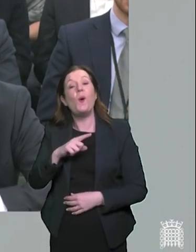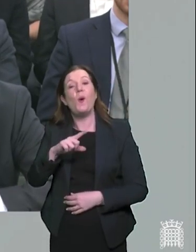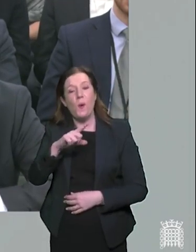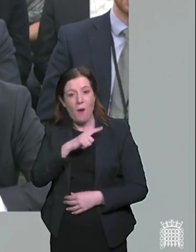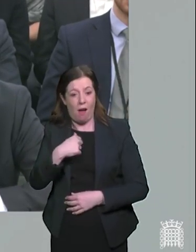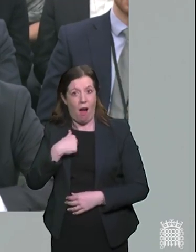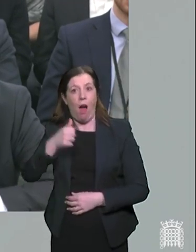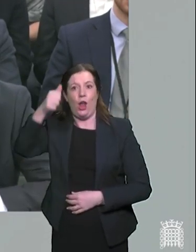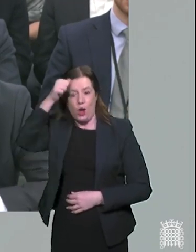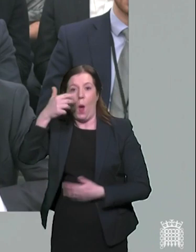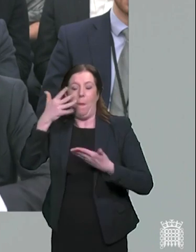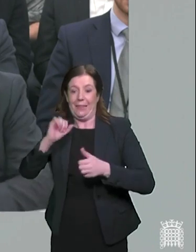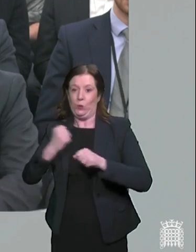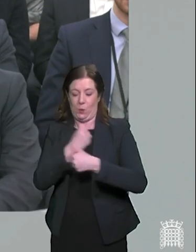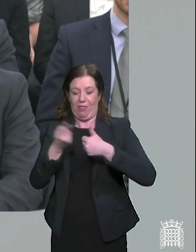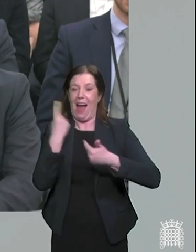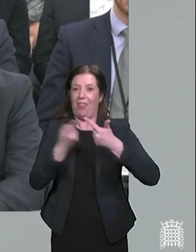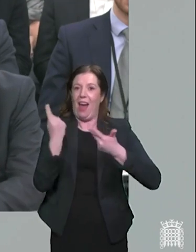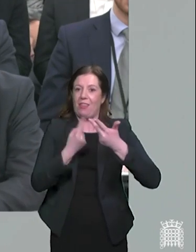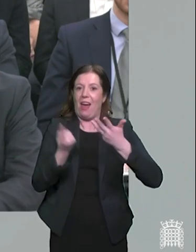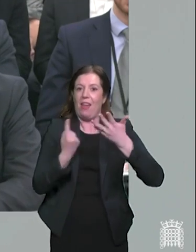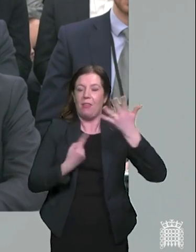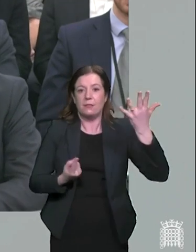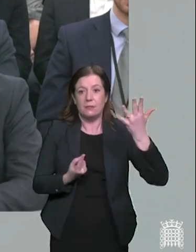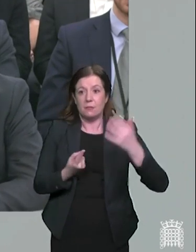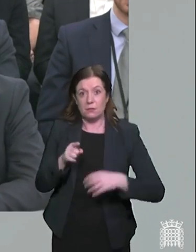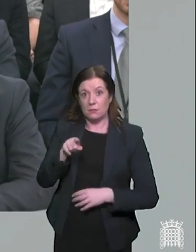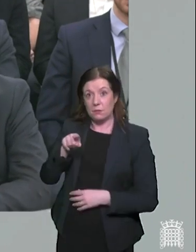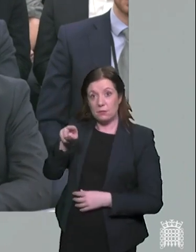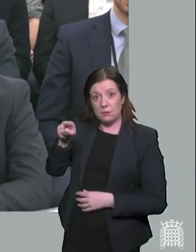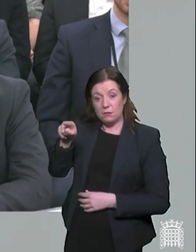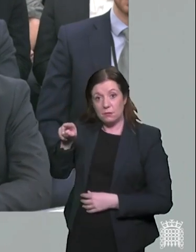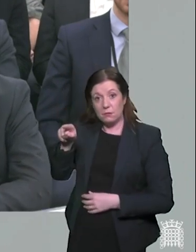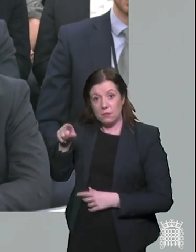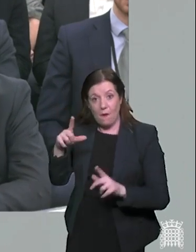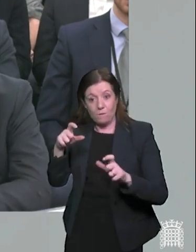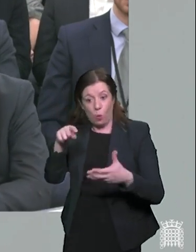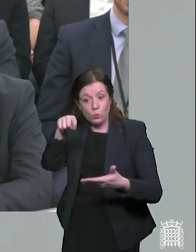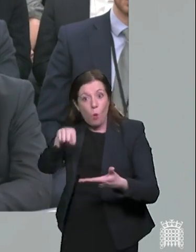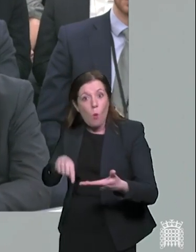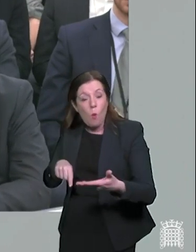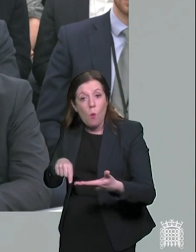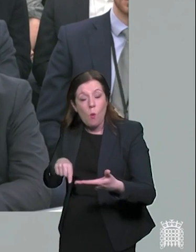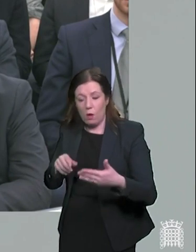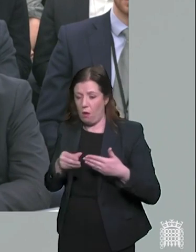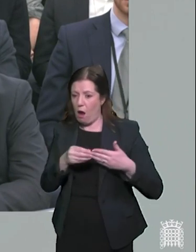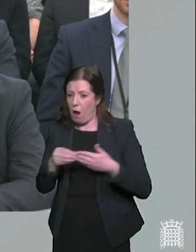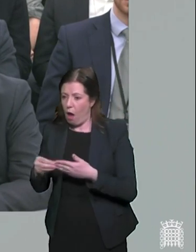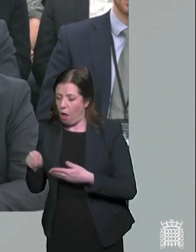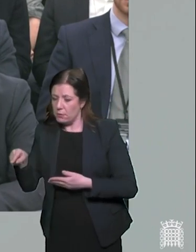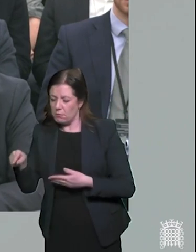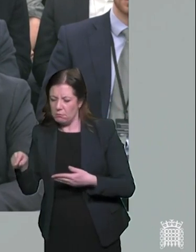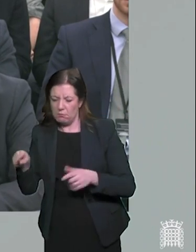is what I was thinking of. And I know you will, as you've just done, point to the photos and then to the guidance and what I